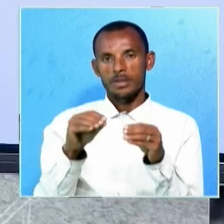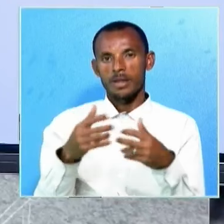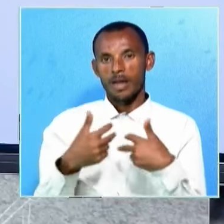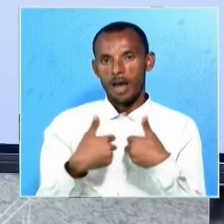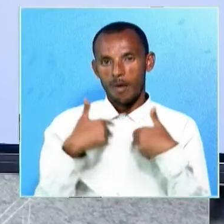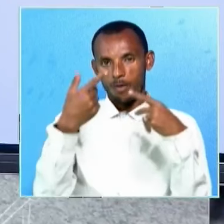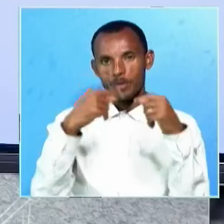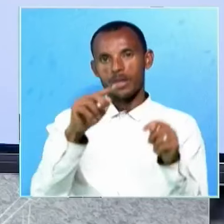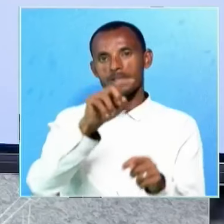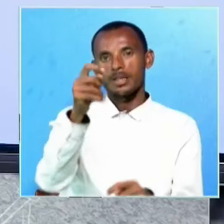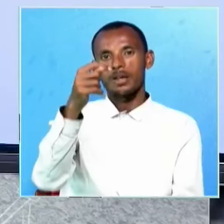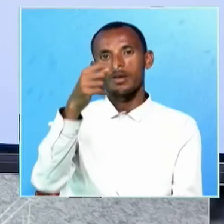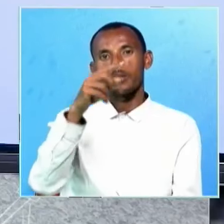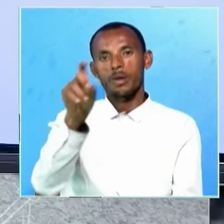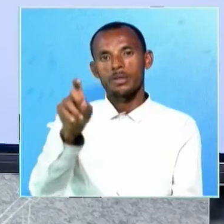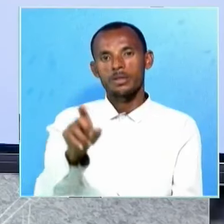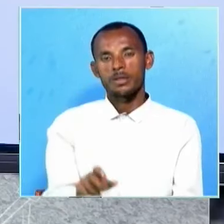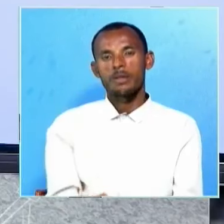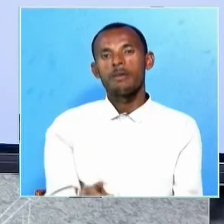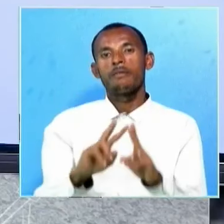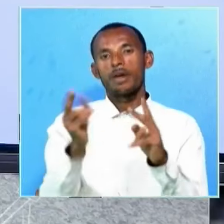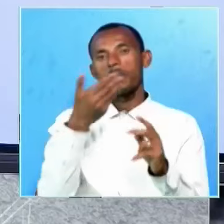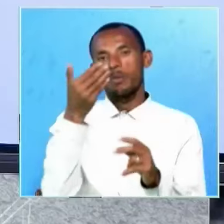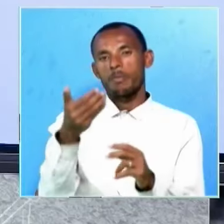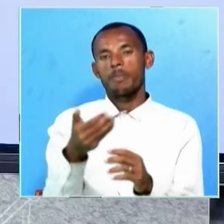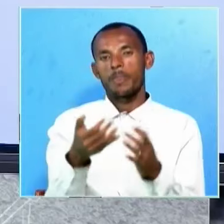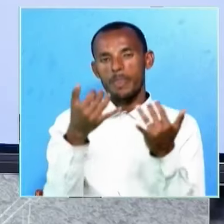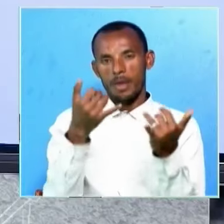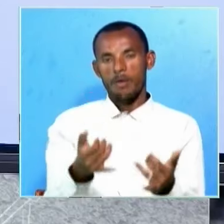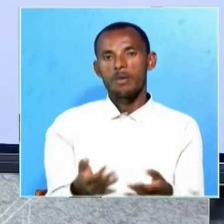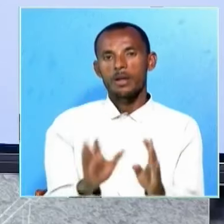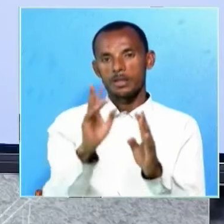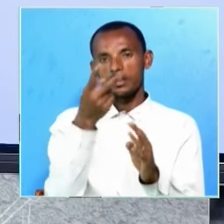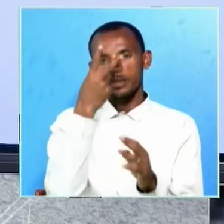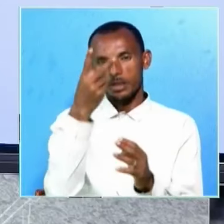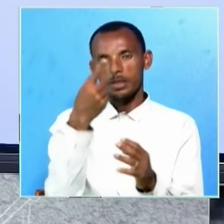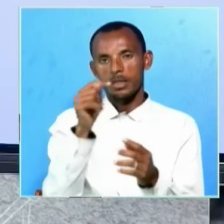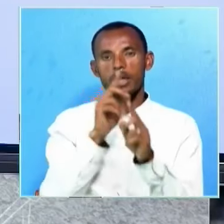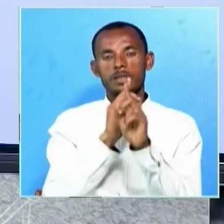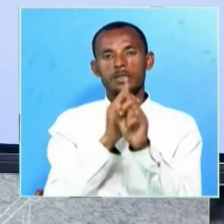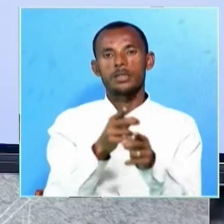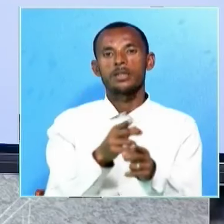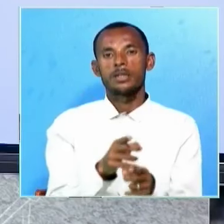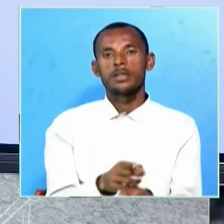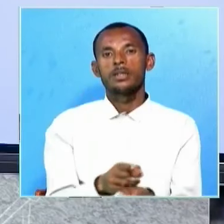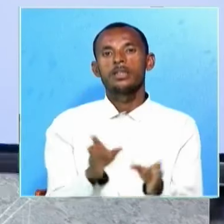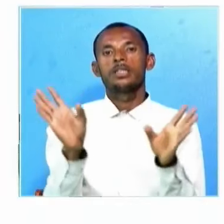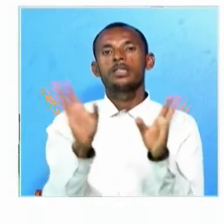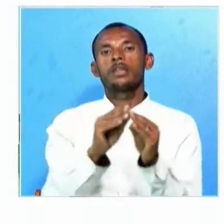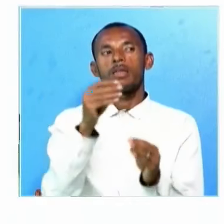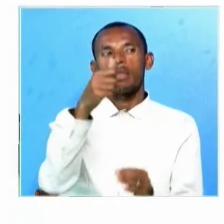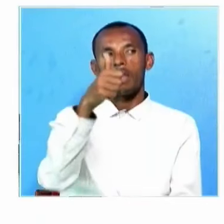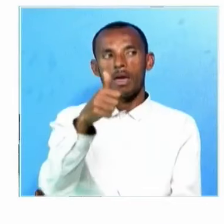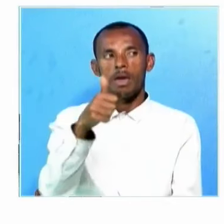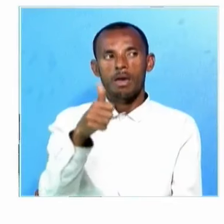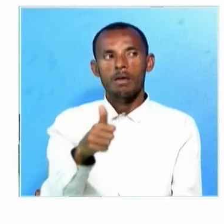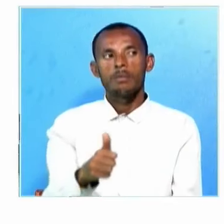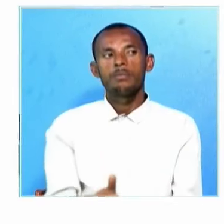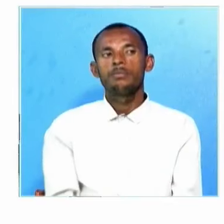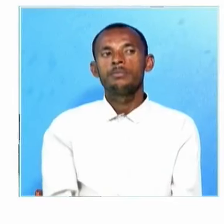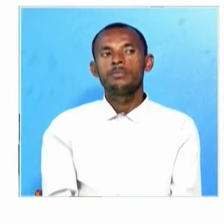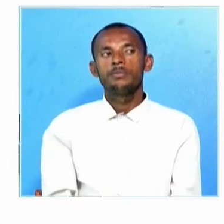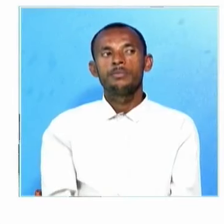Have you tried the question? Very nice. Now, let's see the answer together. Set A